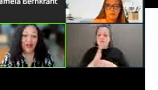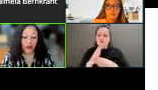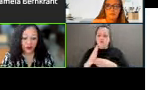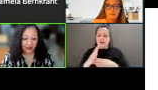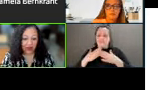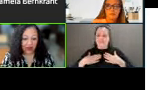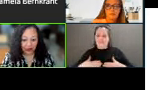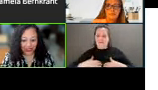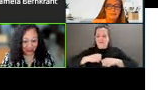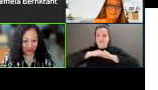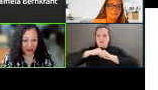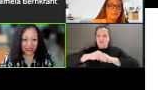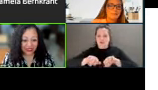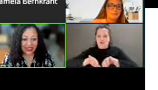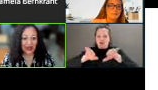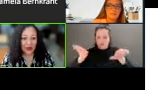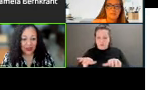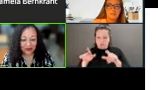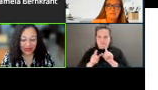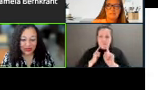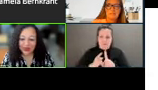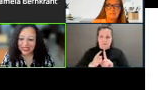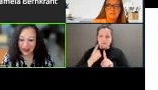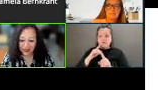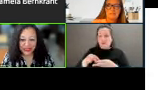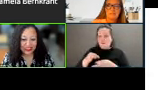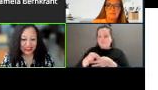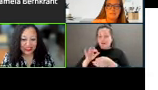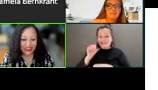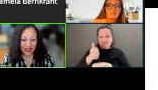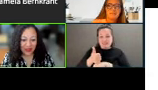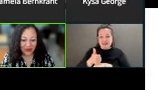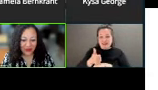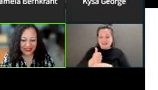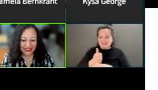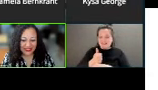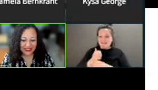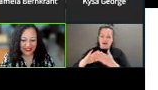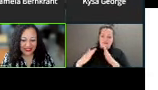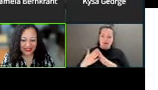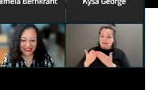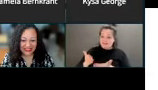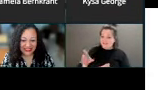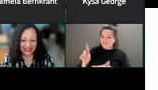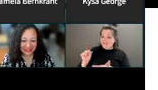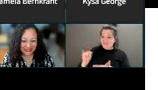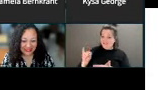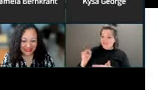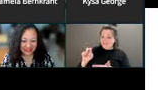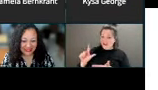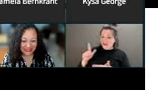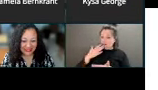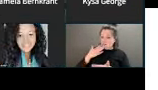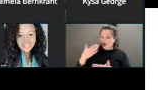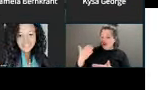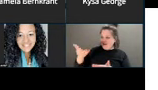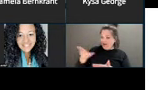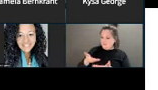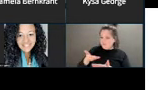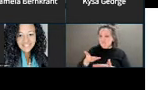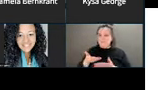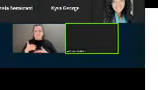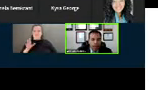performance goals for faith-based communities. Welcome, Daniel, to the conversation. Glad to have you. Hey, thanks, Nicole. Hi, everyone. It's